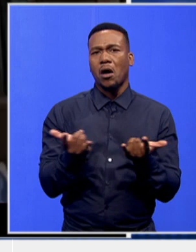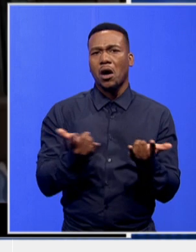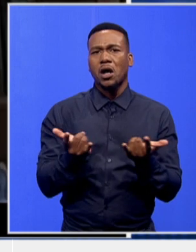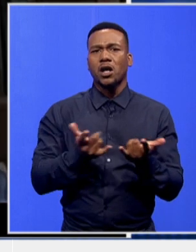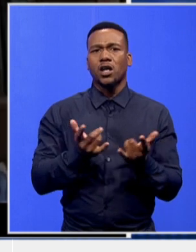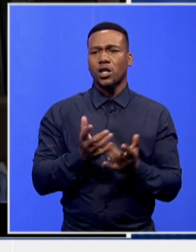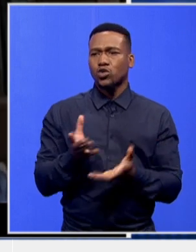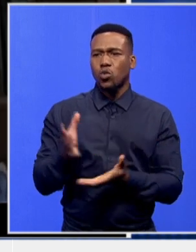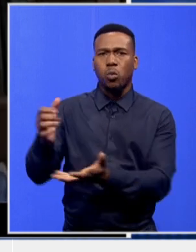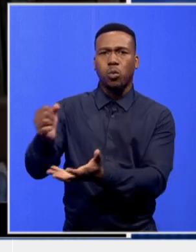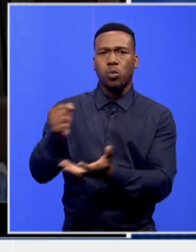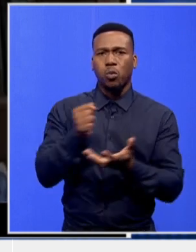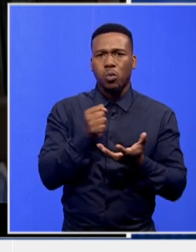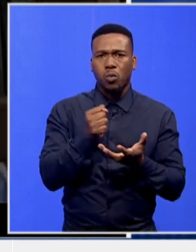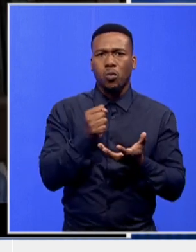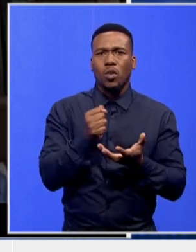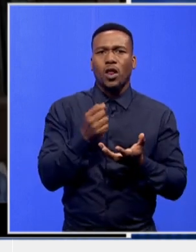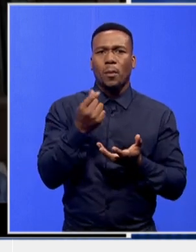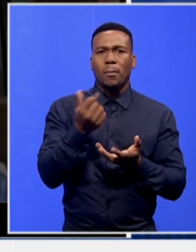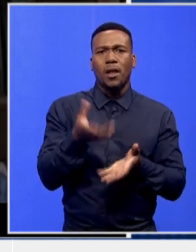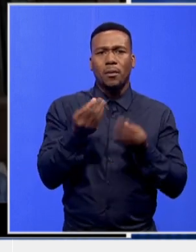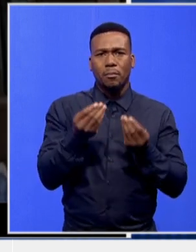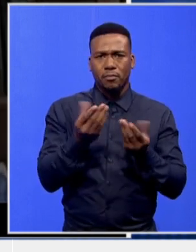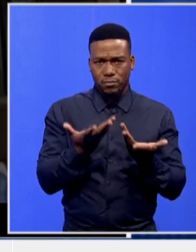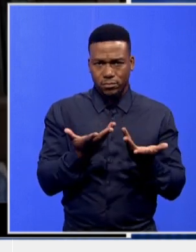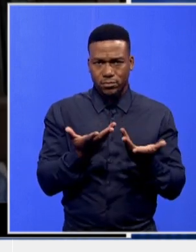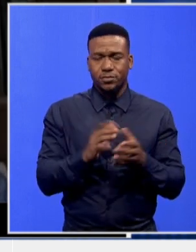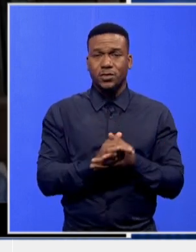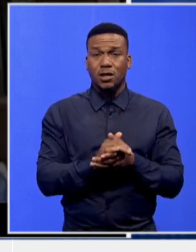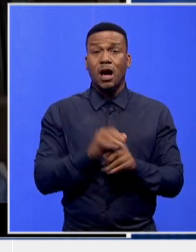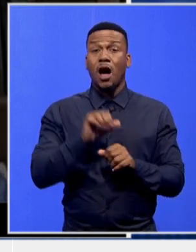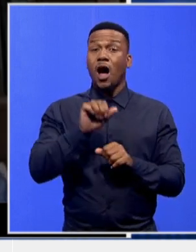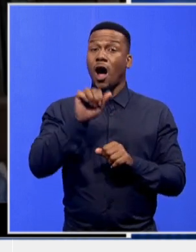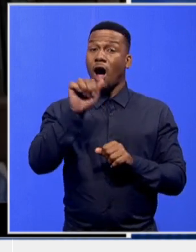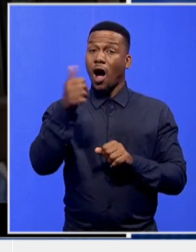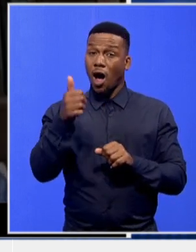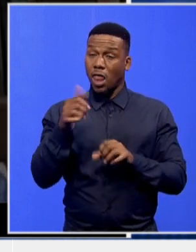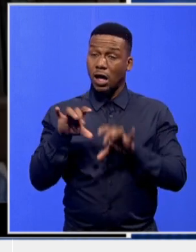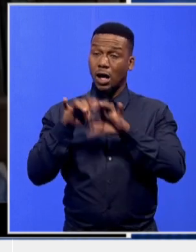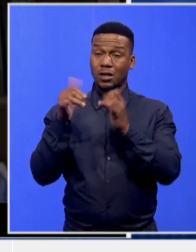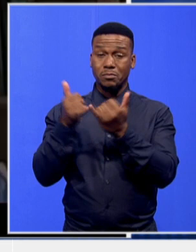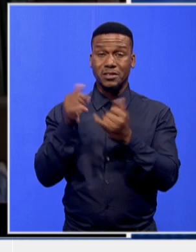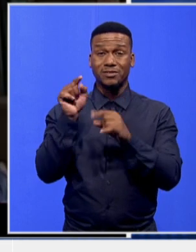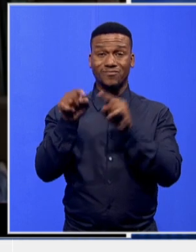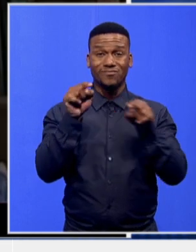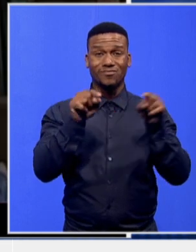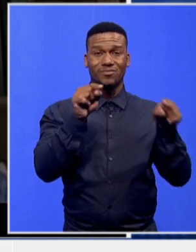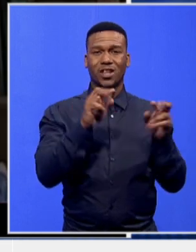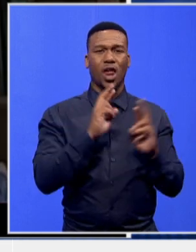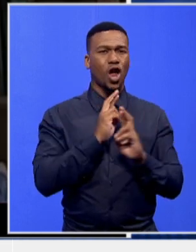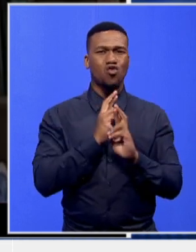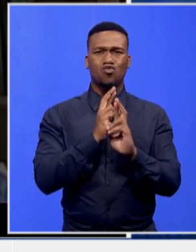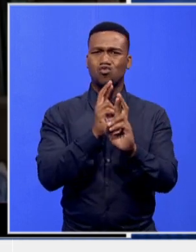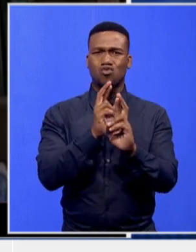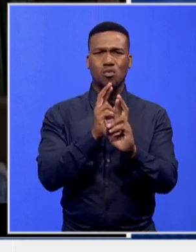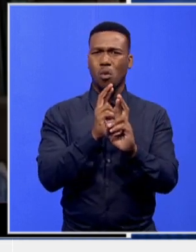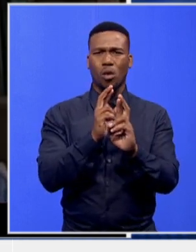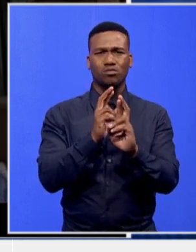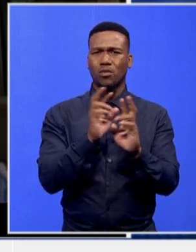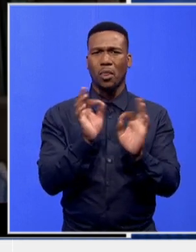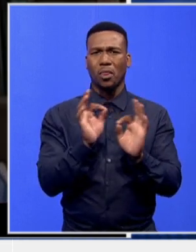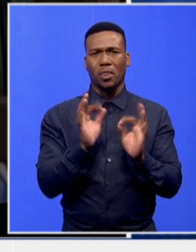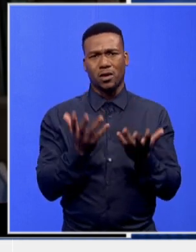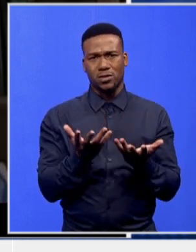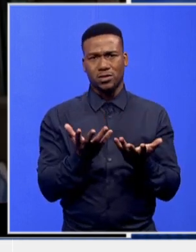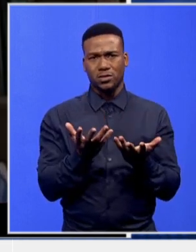funding. And specifically, other entities don't report in terms of the PFMA, and that is always a disadvantage